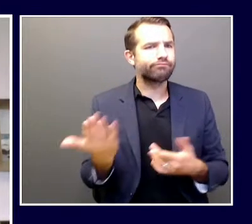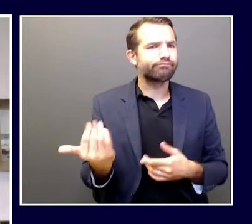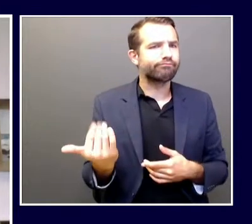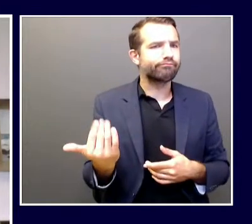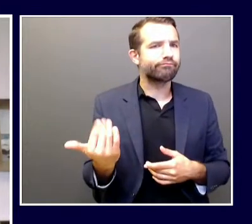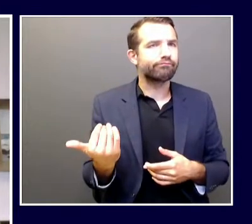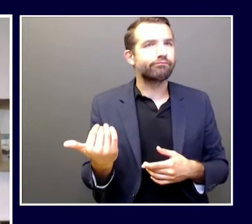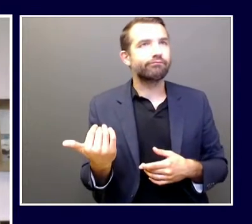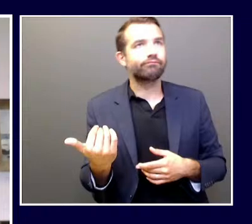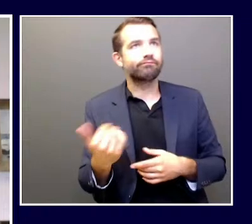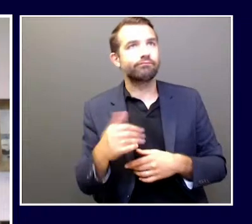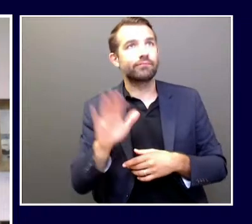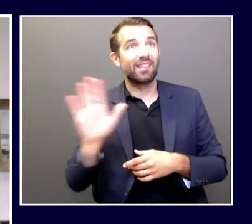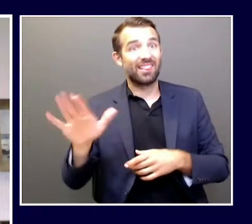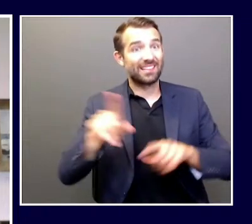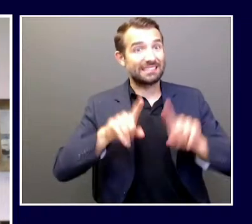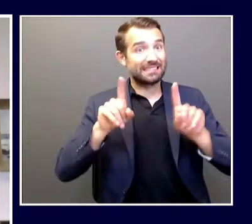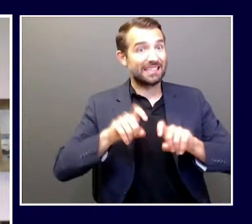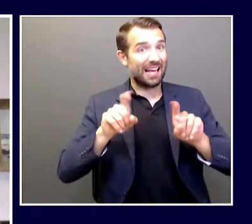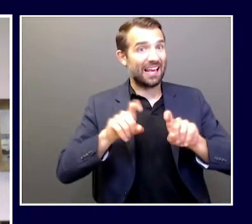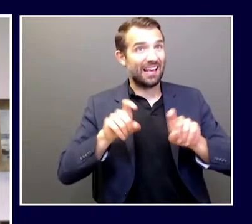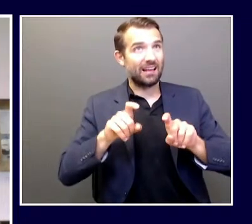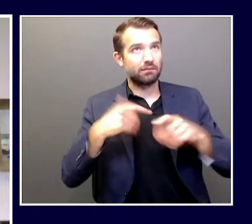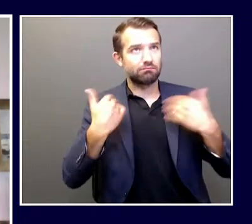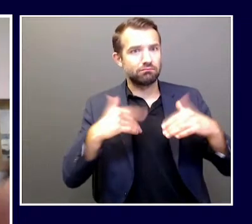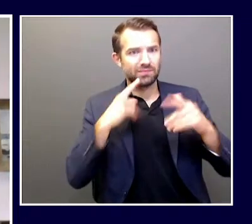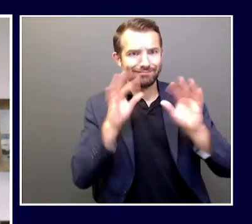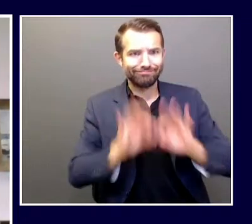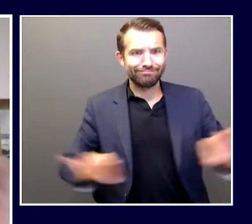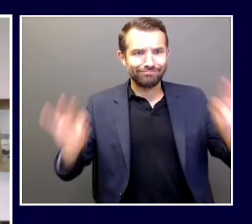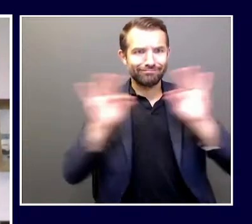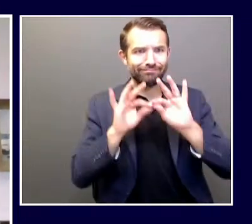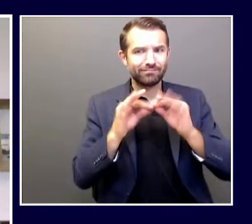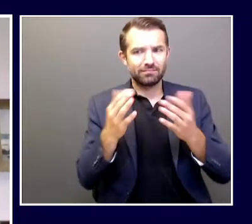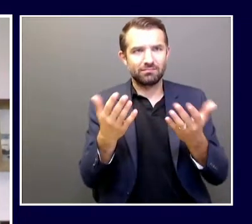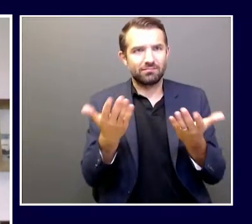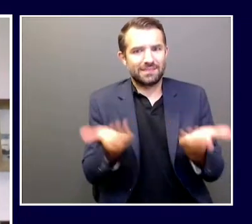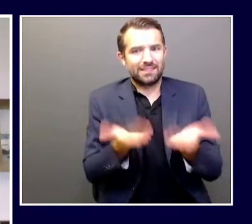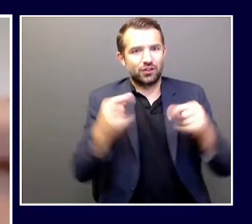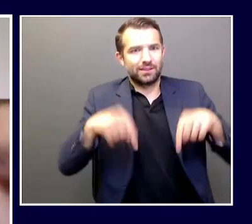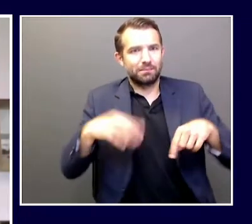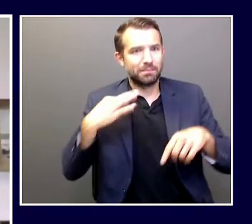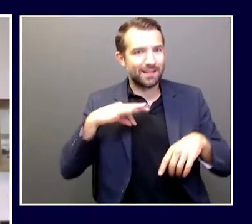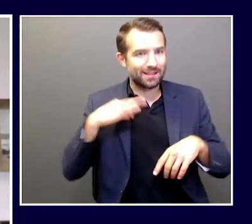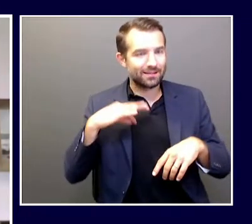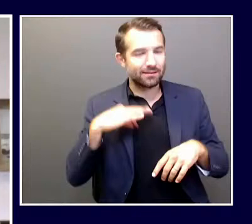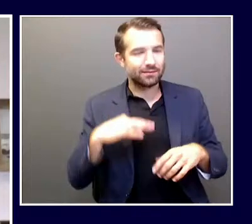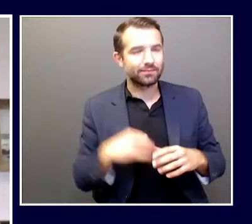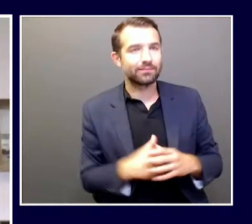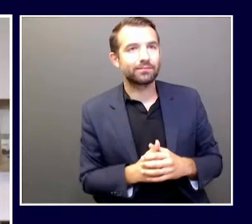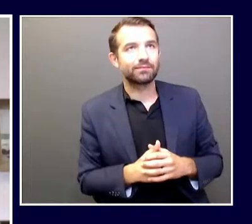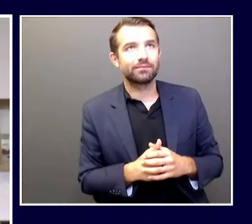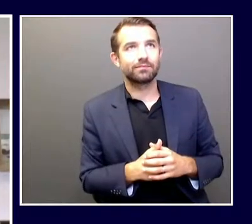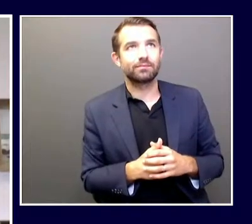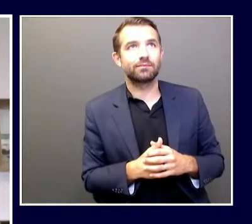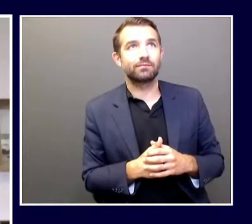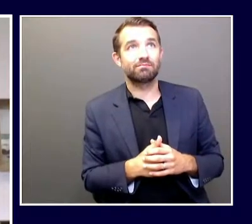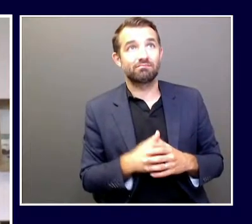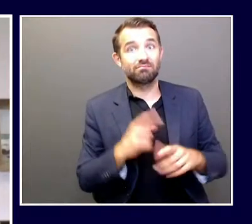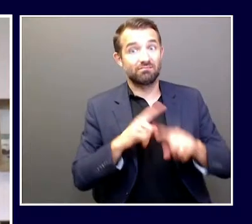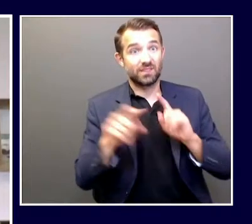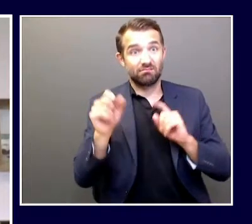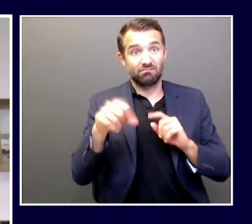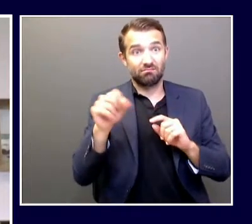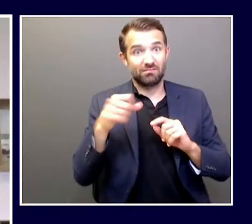been literally instrumental here in the state of Maine as part of our larger testing architecture. But I've read those reports. I